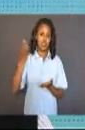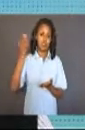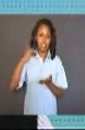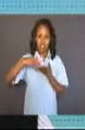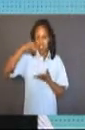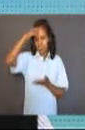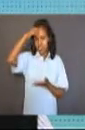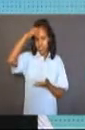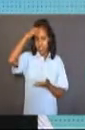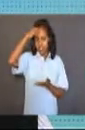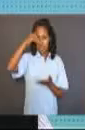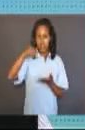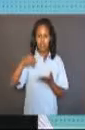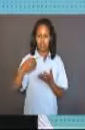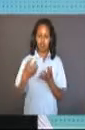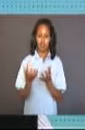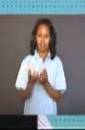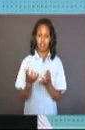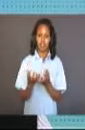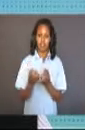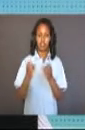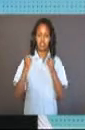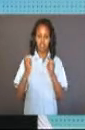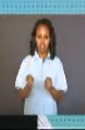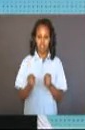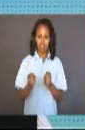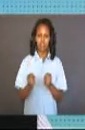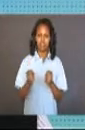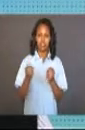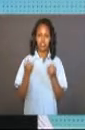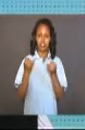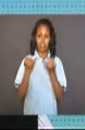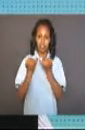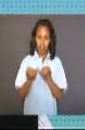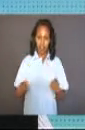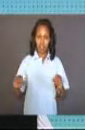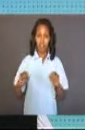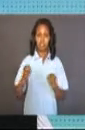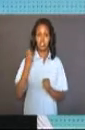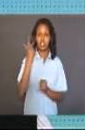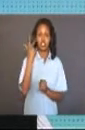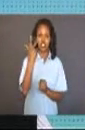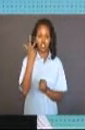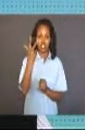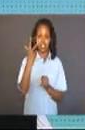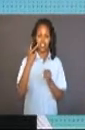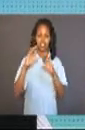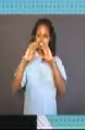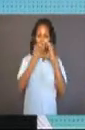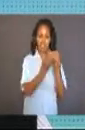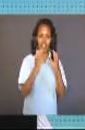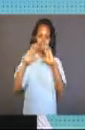learned that materials can be divided into 3